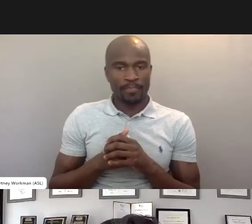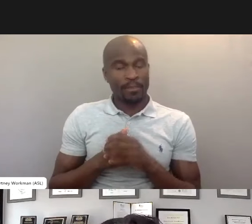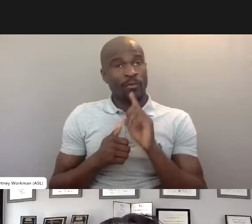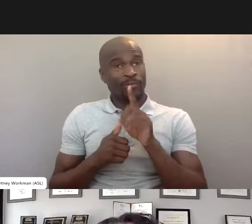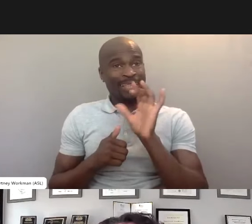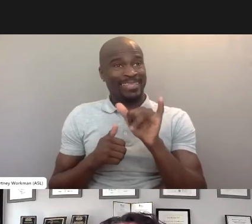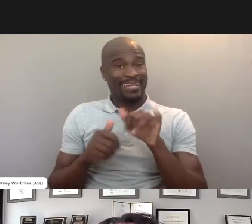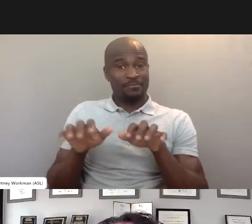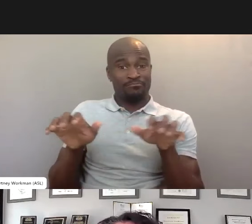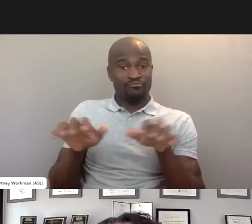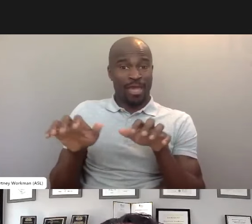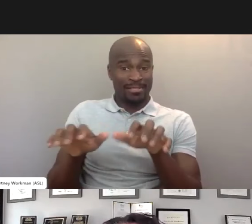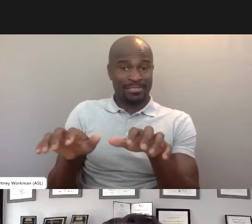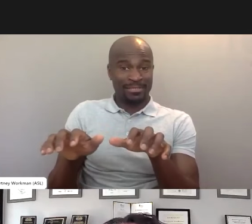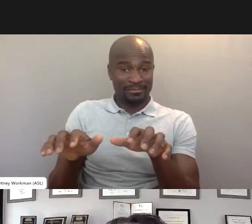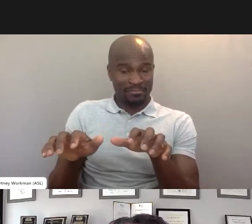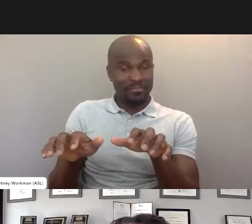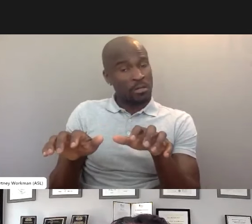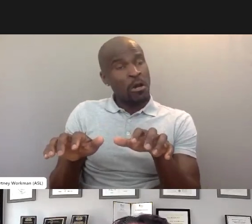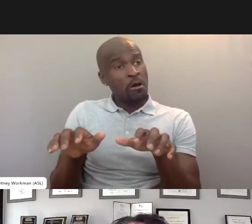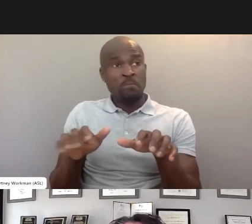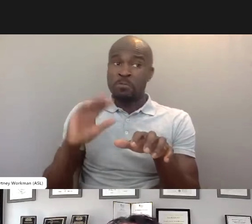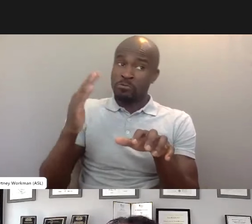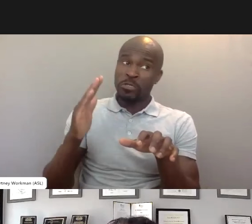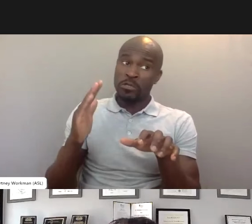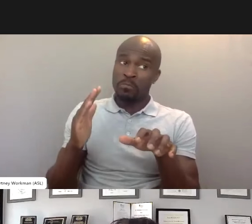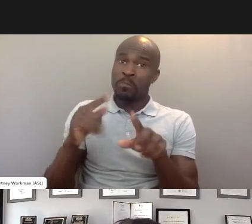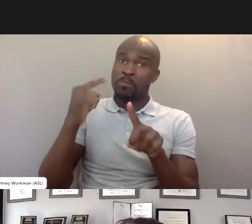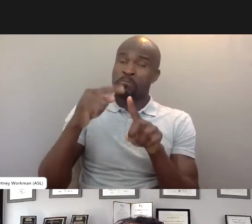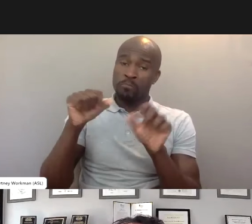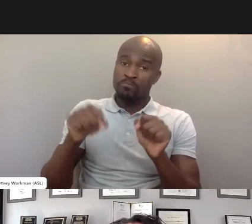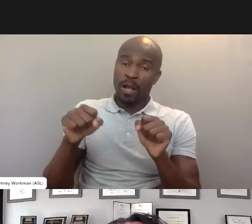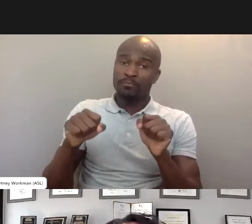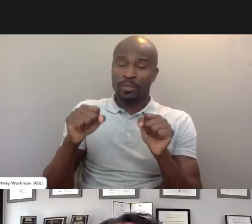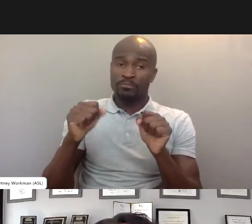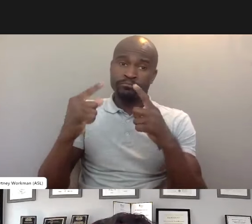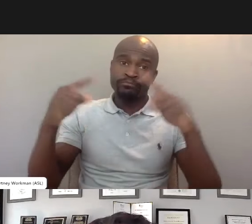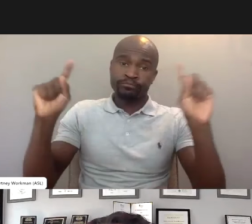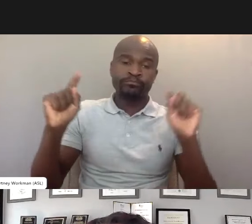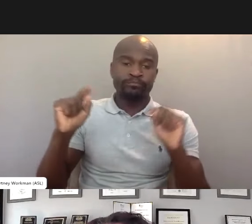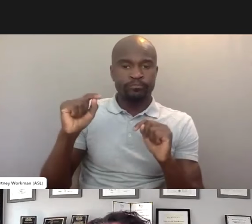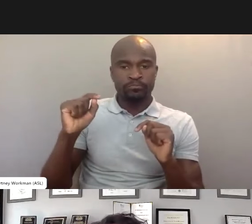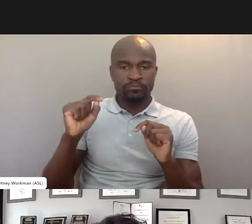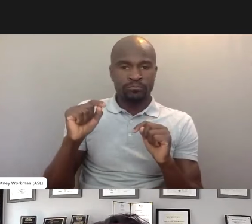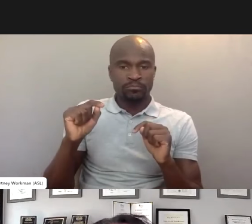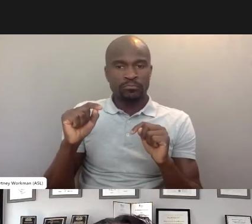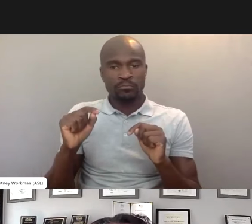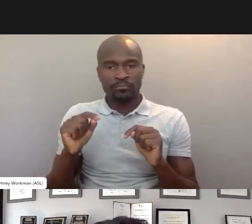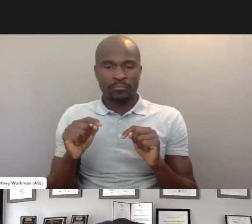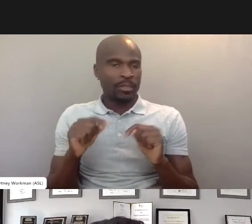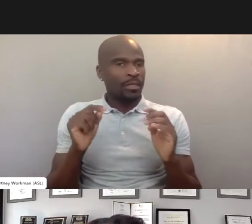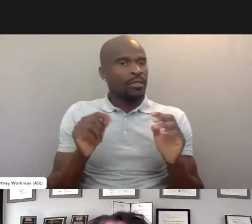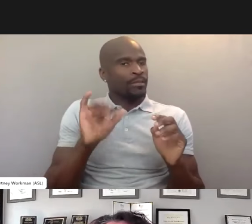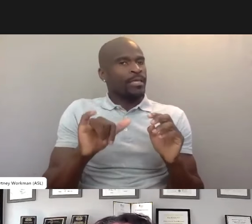there is some open trials and some case studies that have done with SPR on victims of crime. SPR is not mental health counseling. Mental health